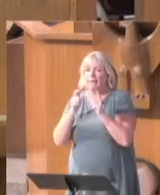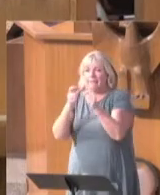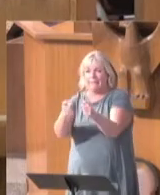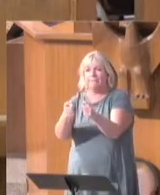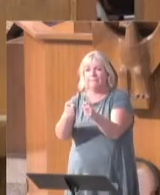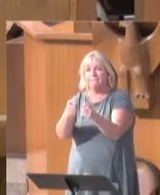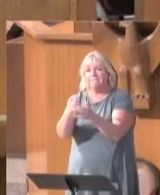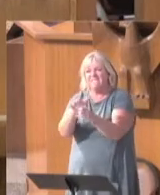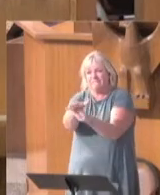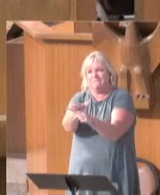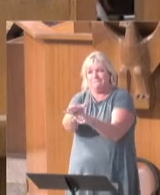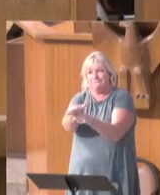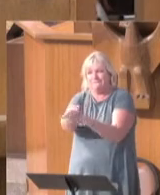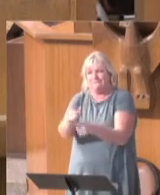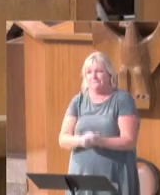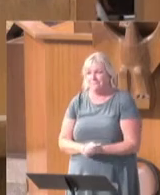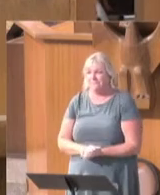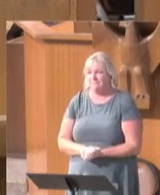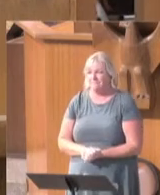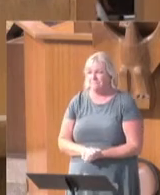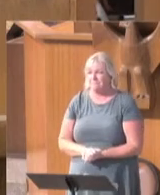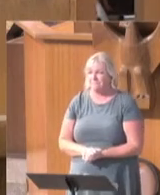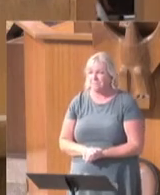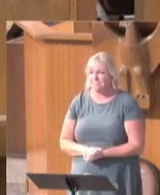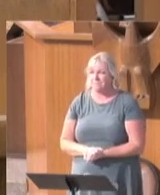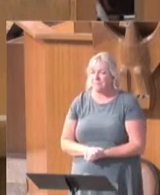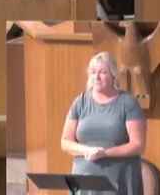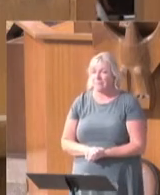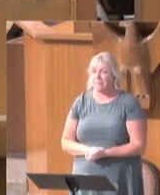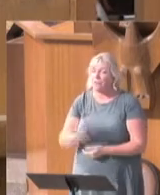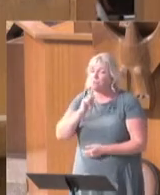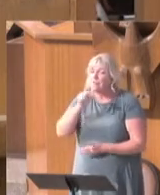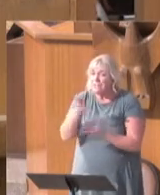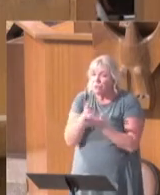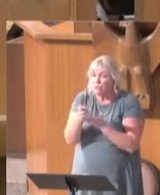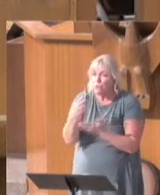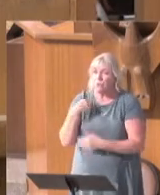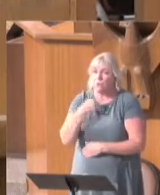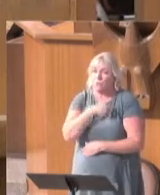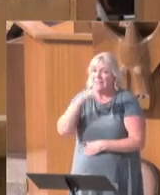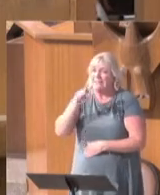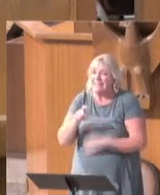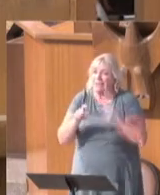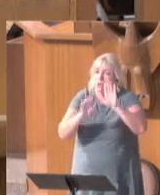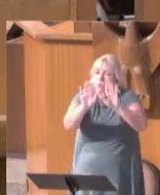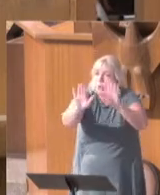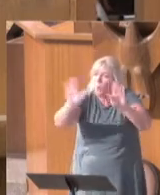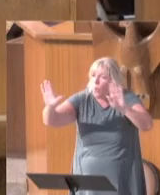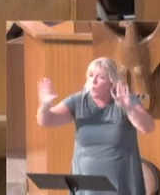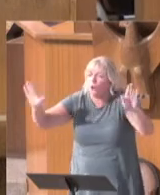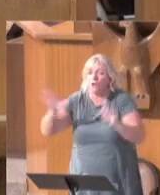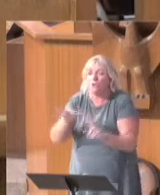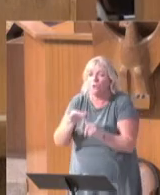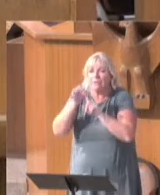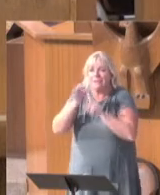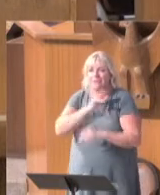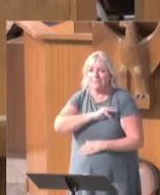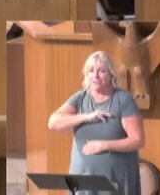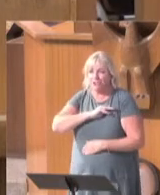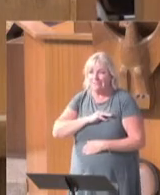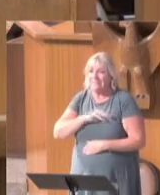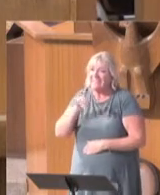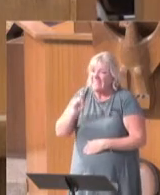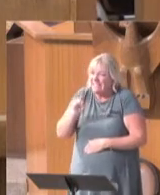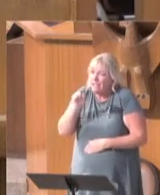portion. The truth is, we need all of your unique ministry, and we need you all doing your own unique